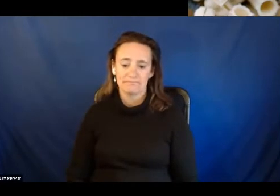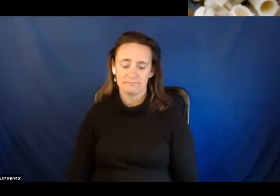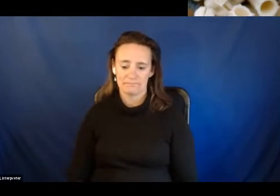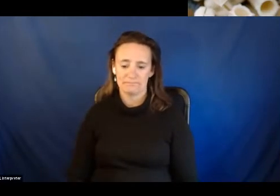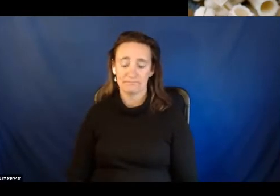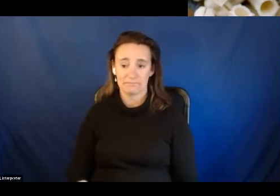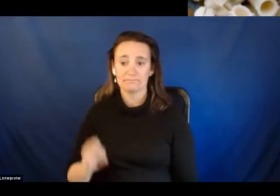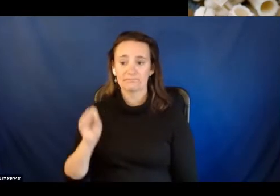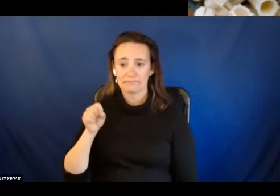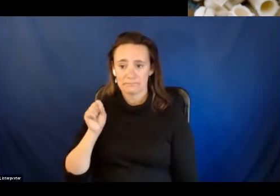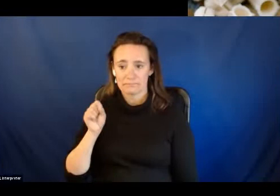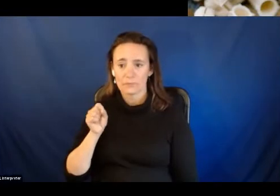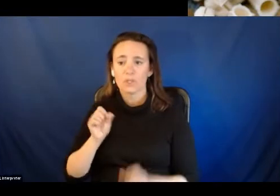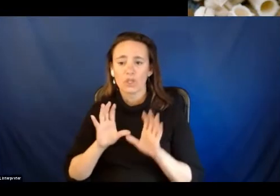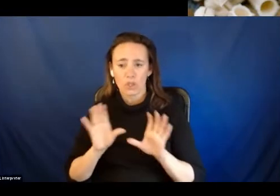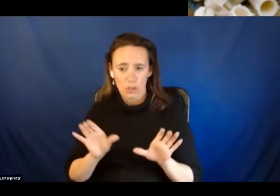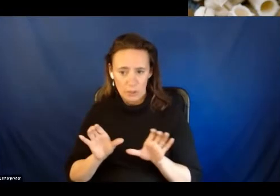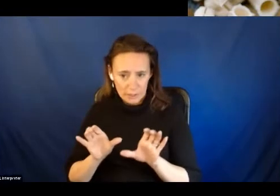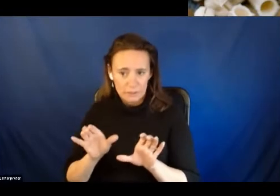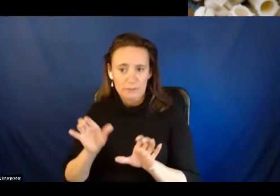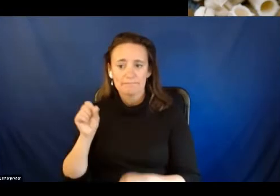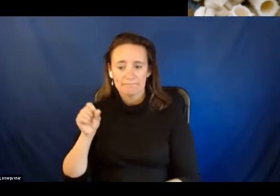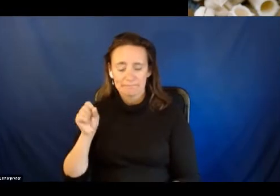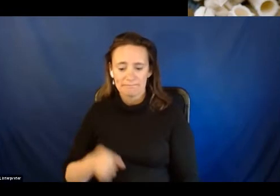Yeah, the encouragement.